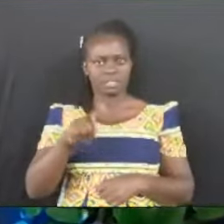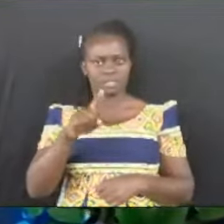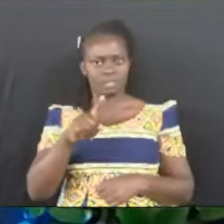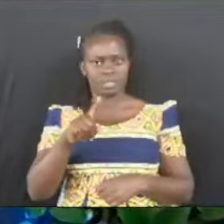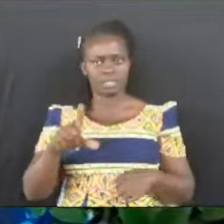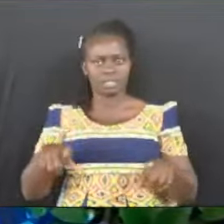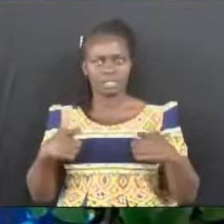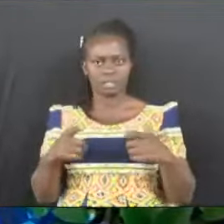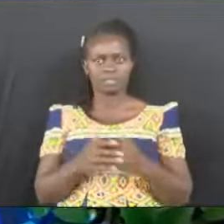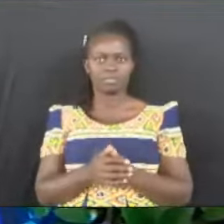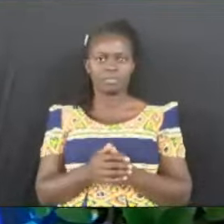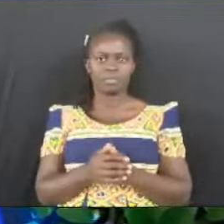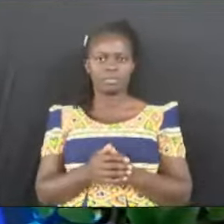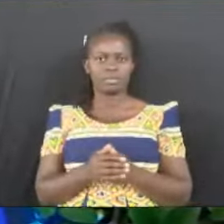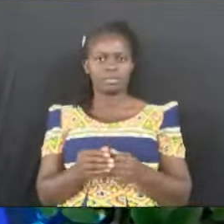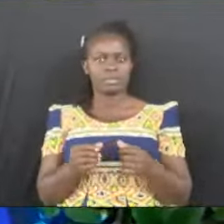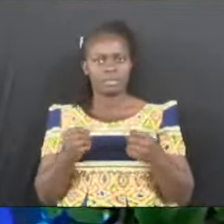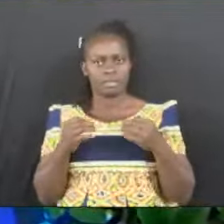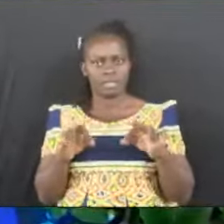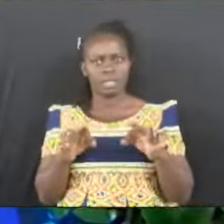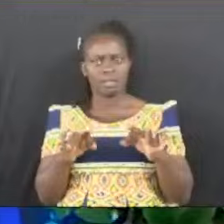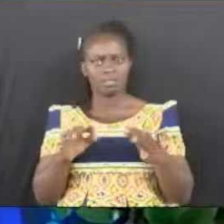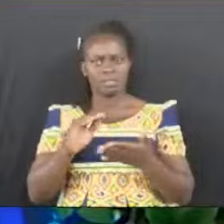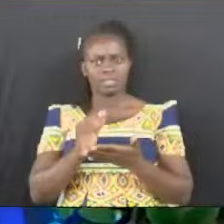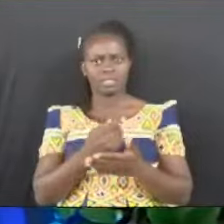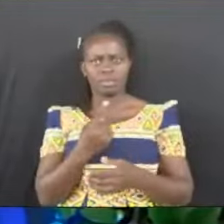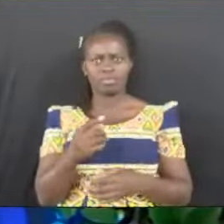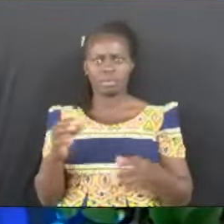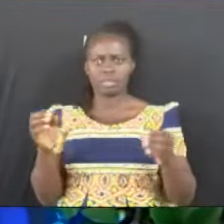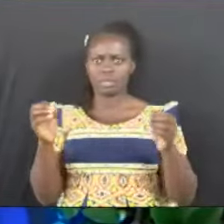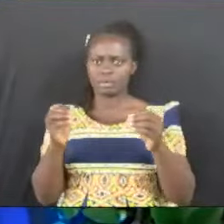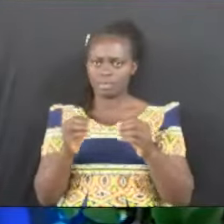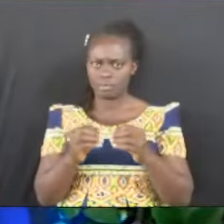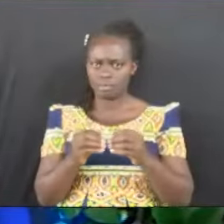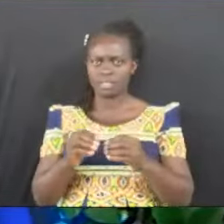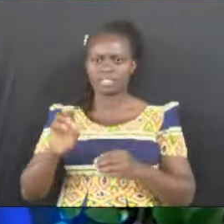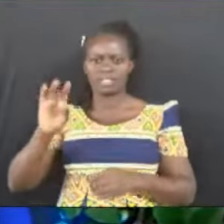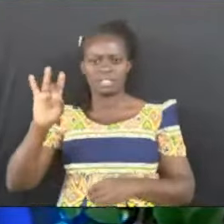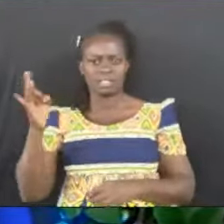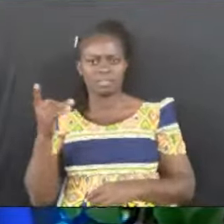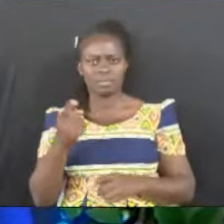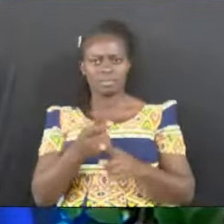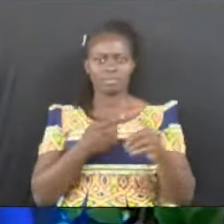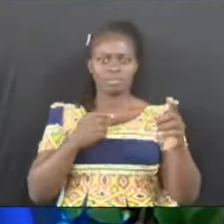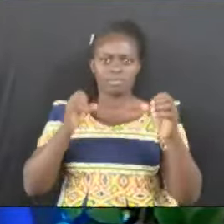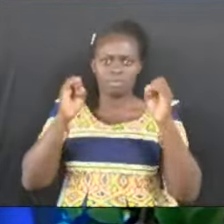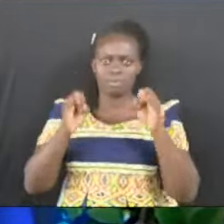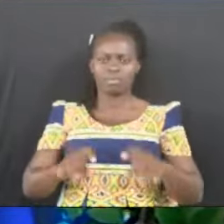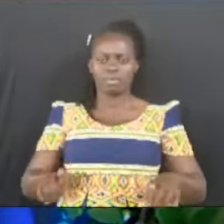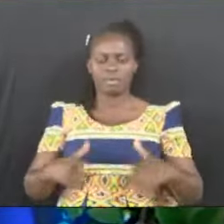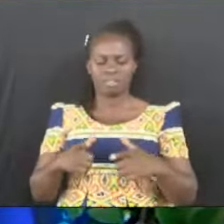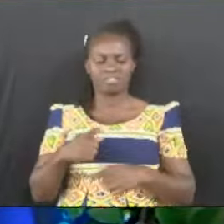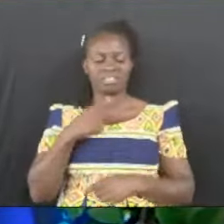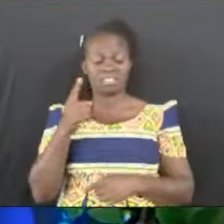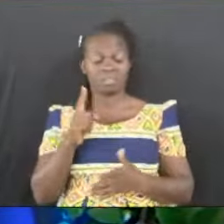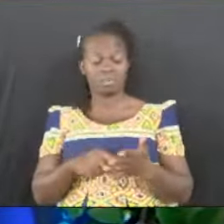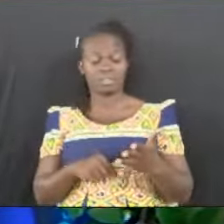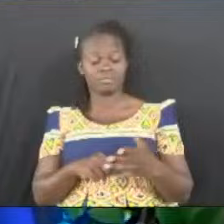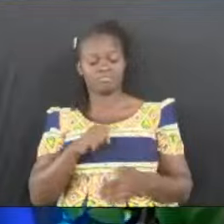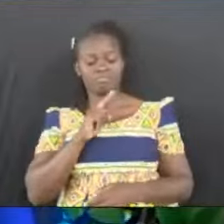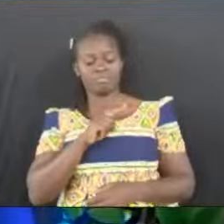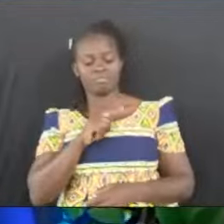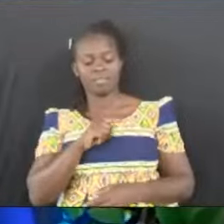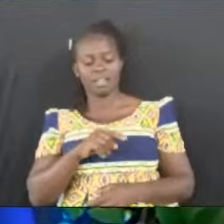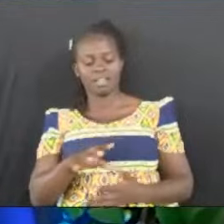Whoever meets a Seventh-day Adventist from Newlife should testify, oh, these people are really special. These